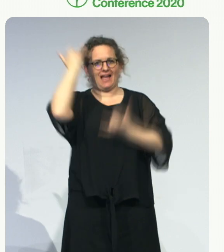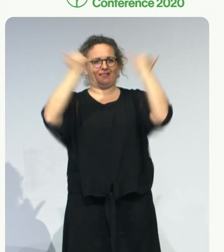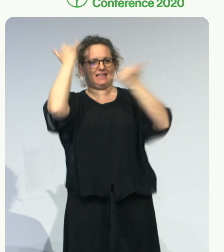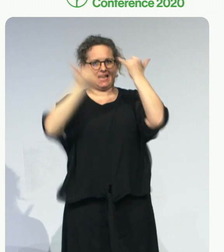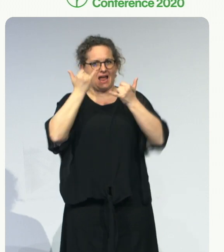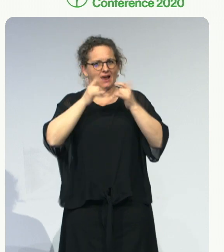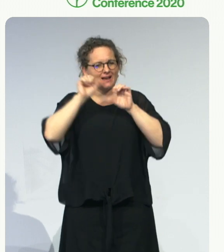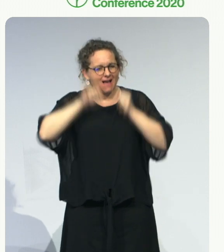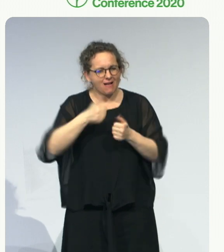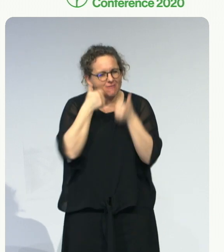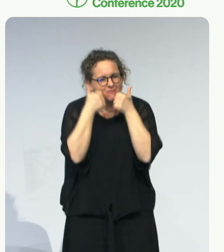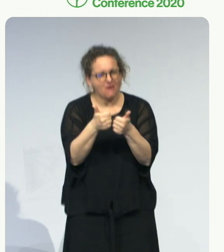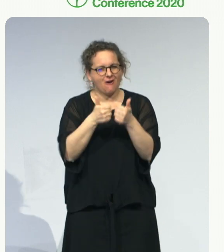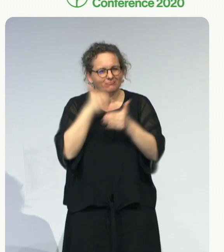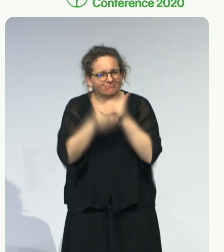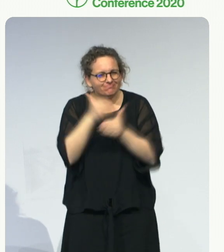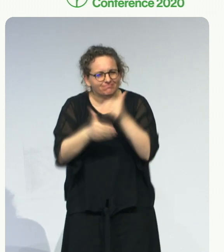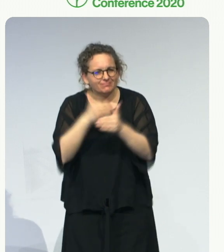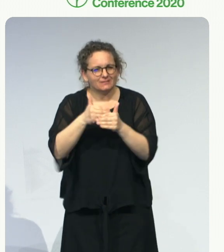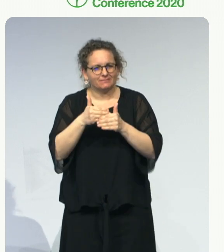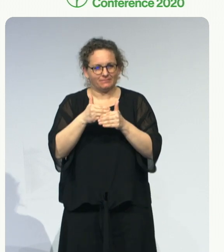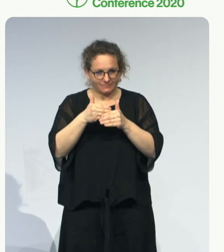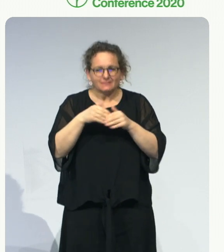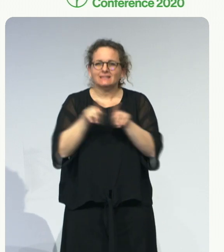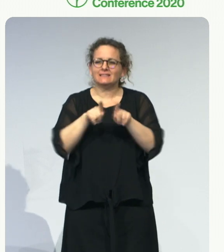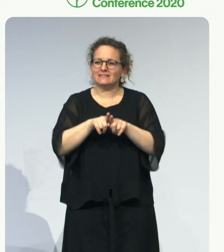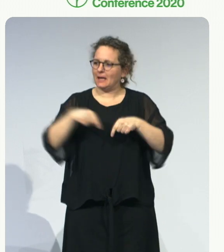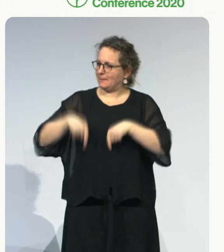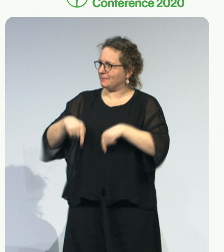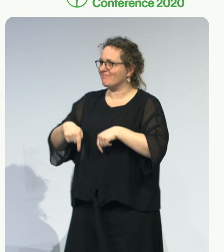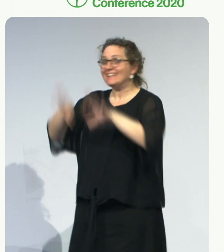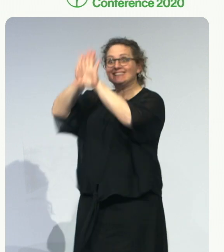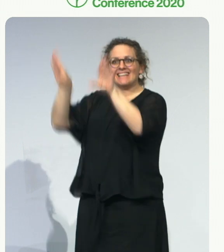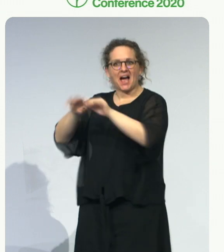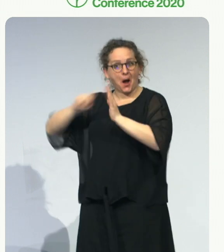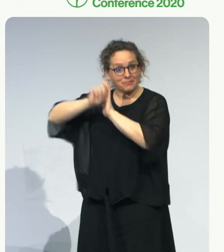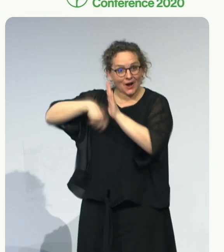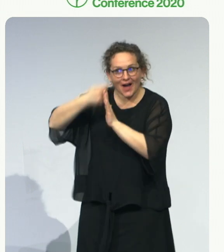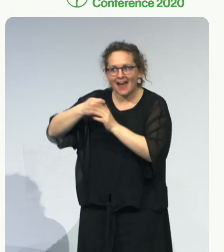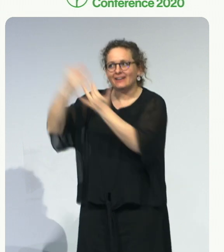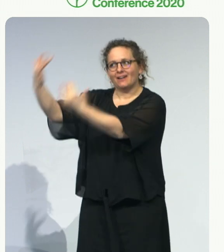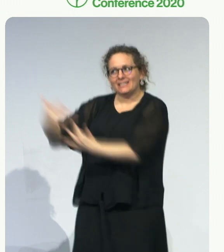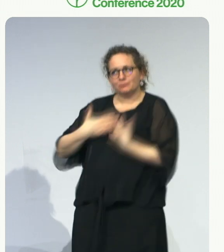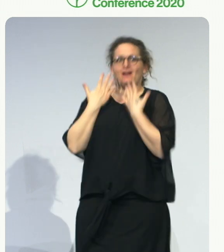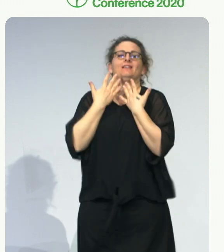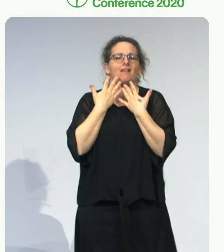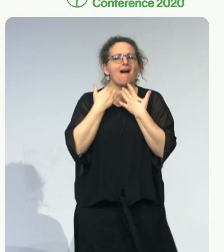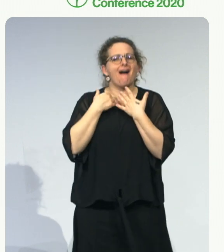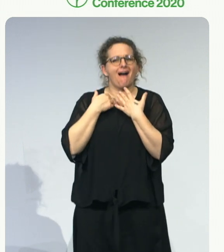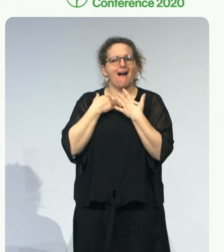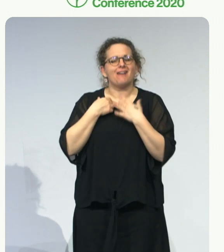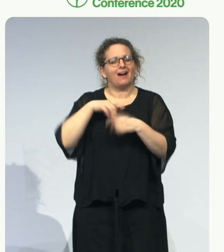that can be shared amongst us all. As I see it, the problem resolves around three central issues: political